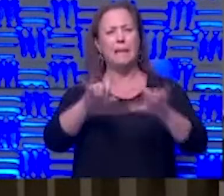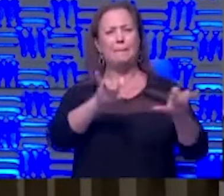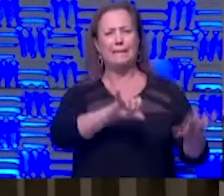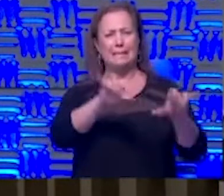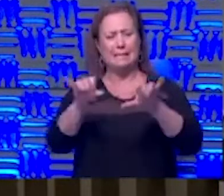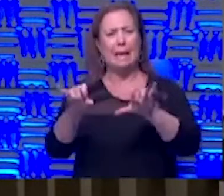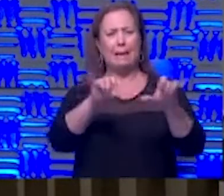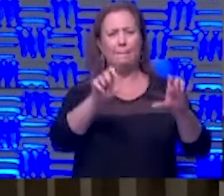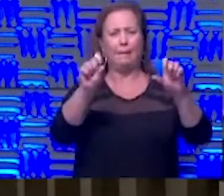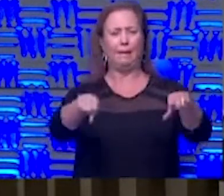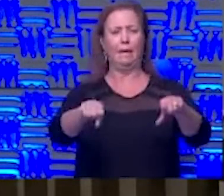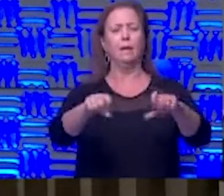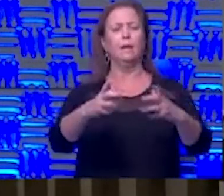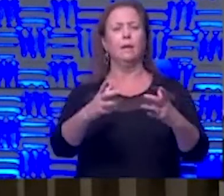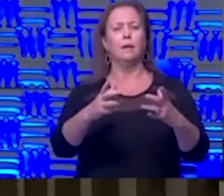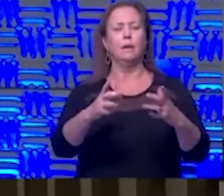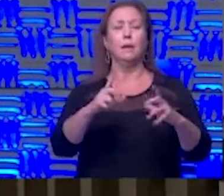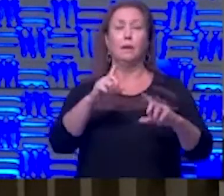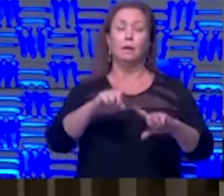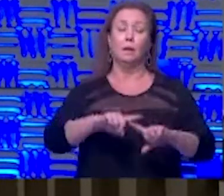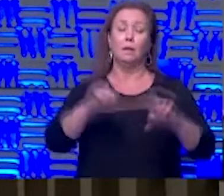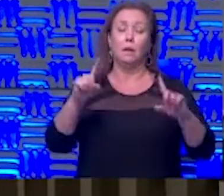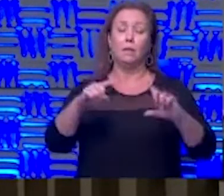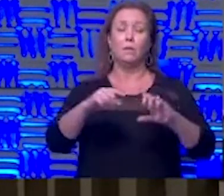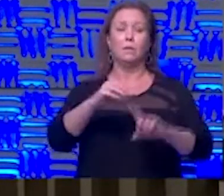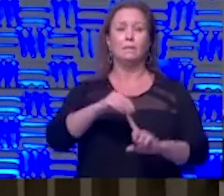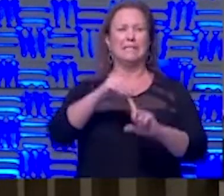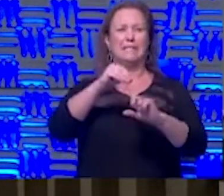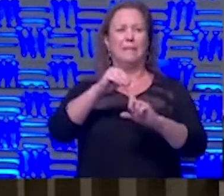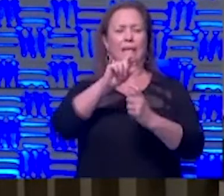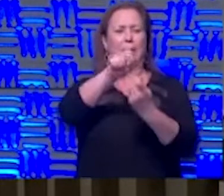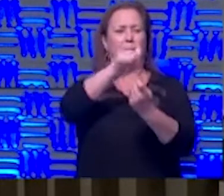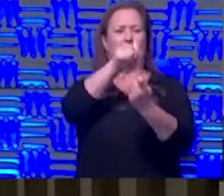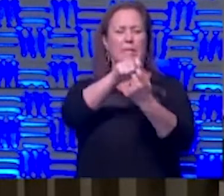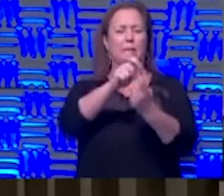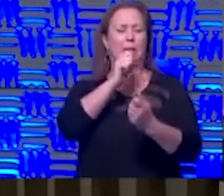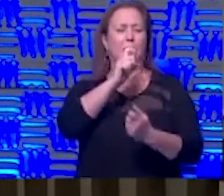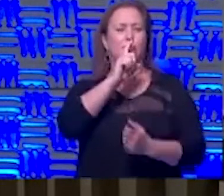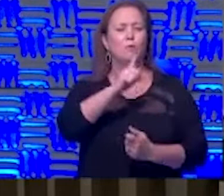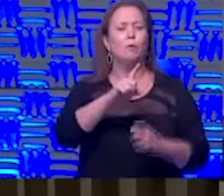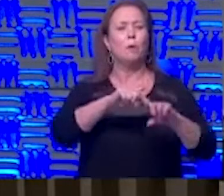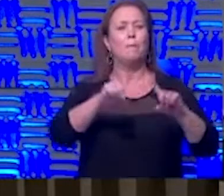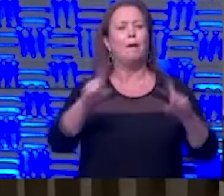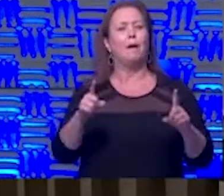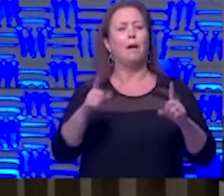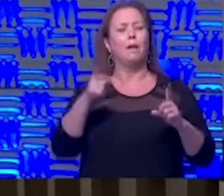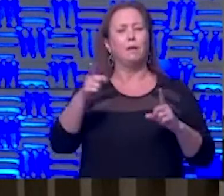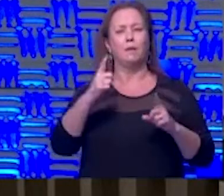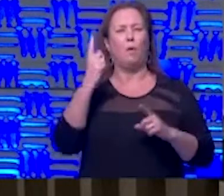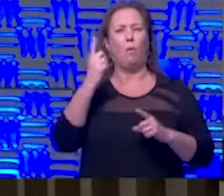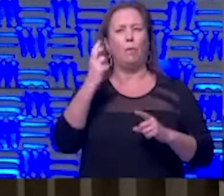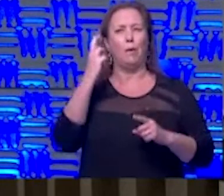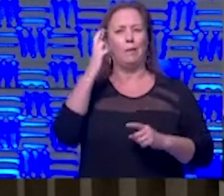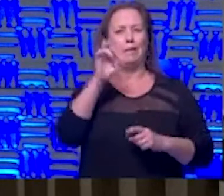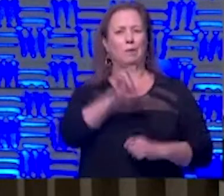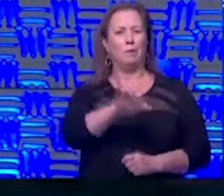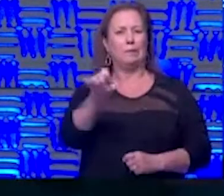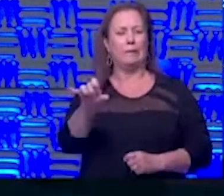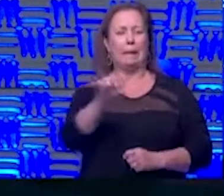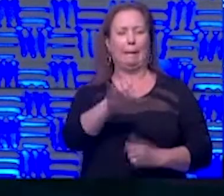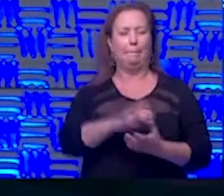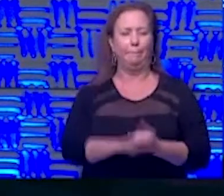findings. Unless there's another specific aspect she's asking about, that would be the only thing I would say is why those two are similar.